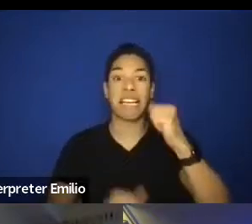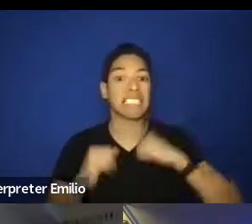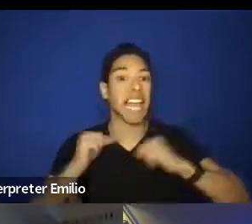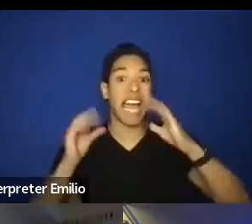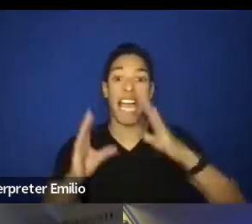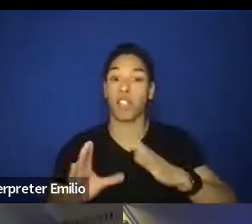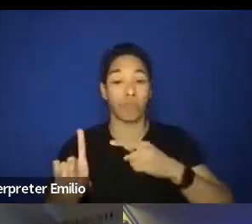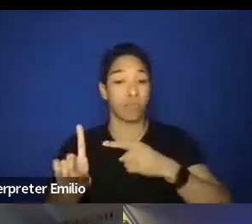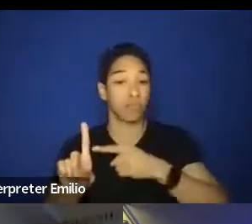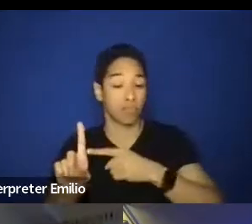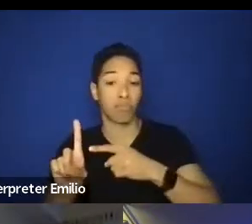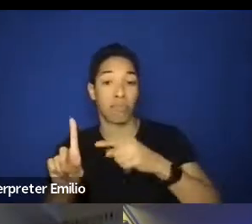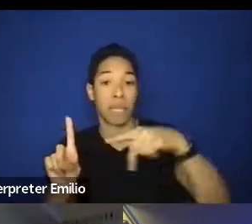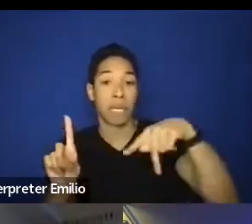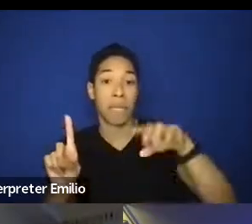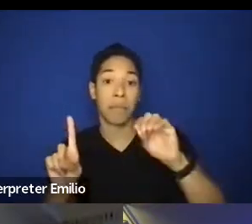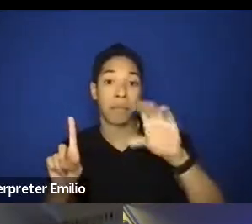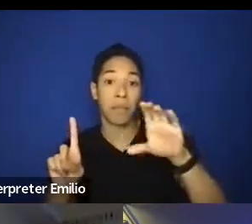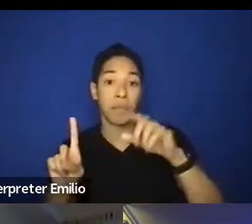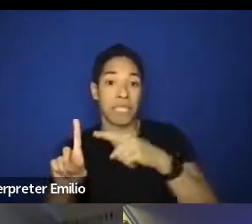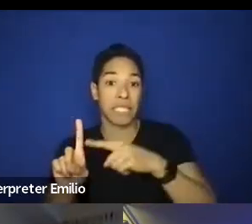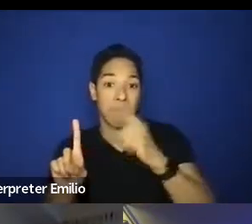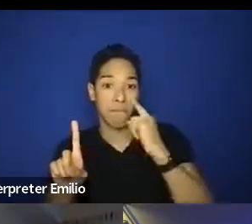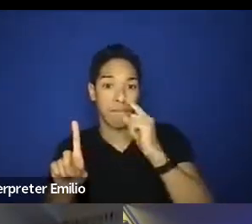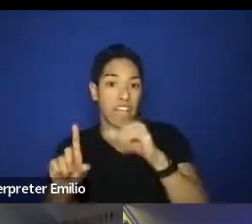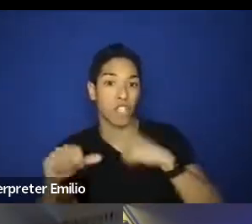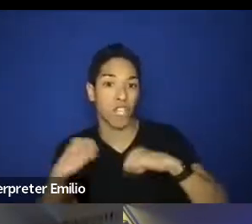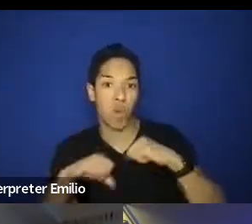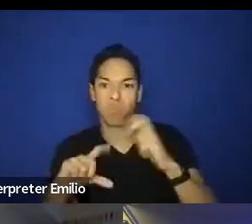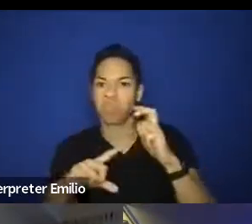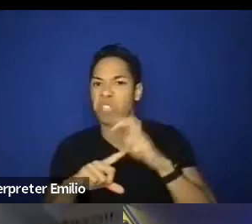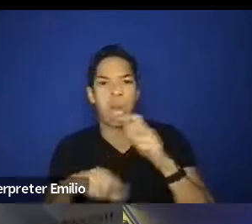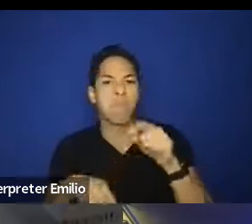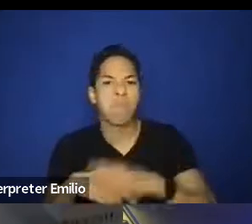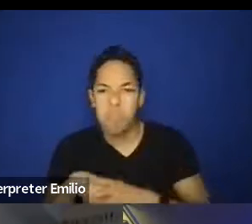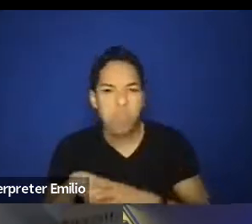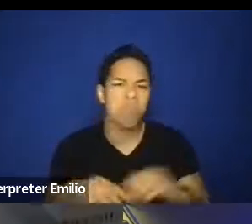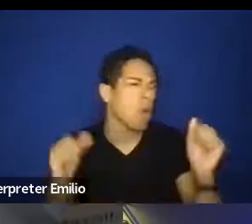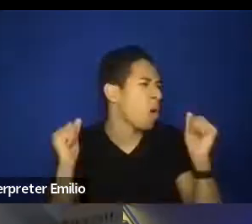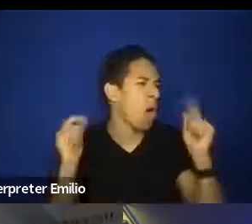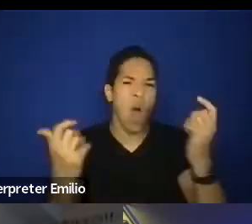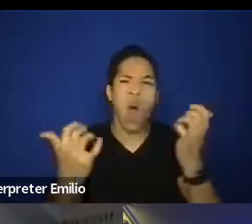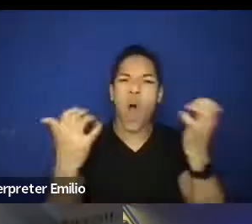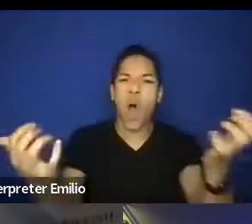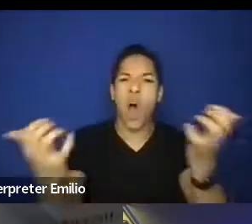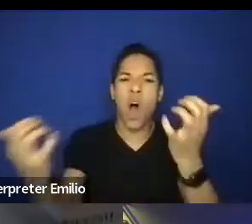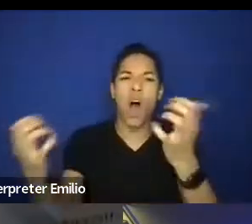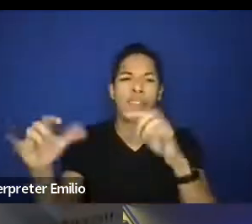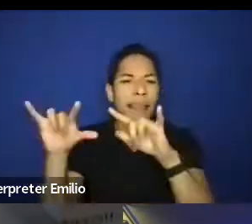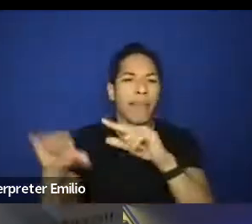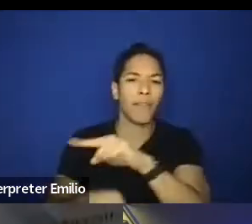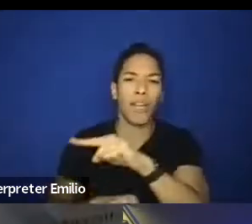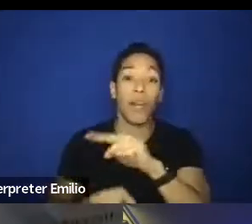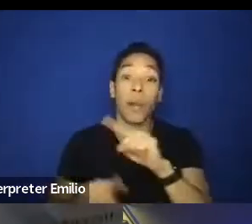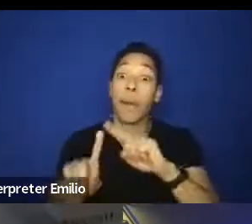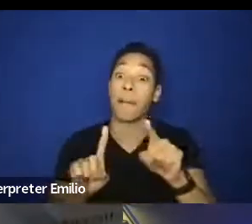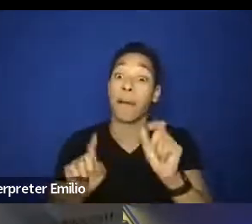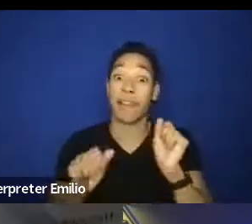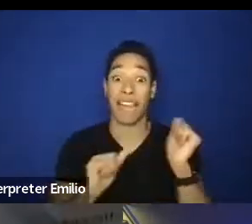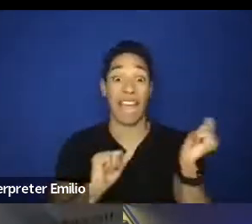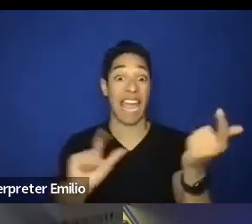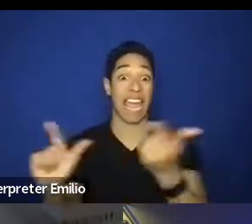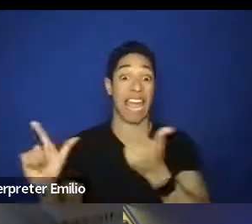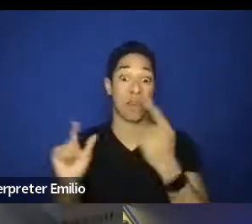color for Matilda. Absolutely. Everyone loved her. But everyone was like, oh, we're going to put